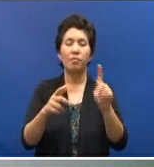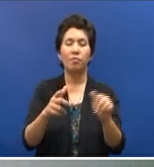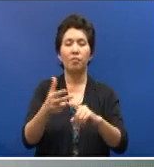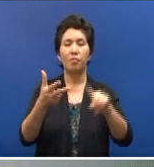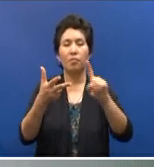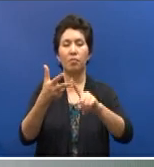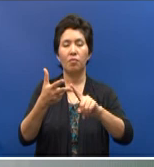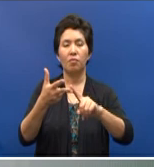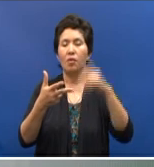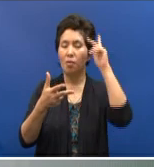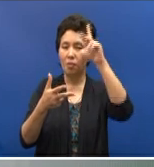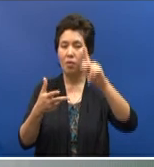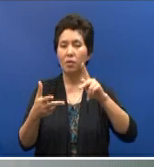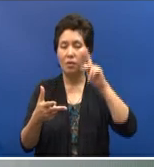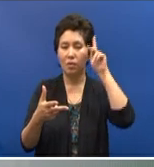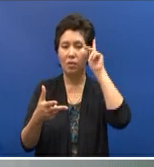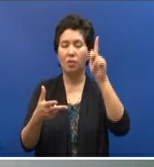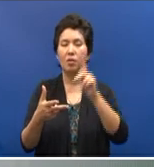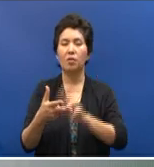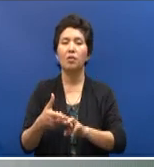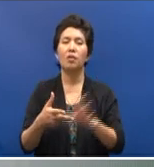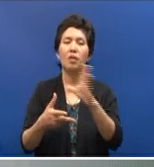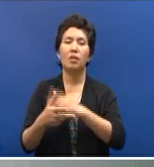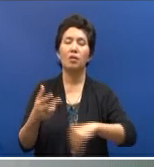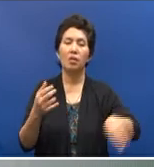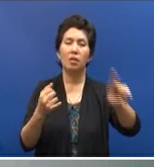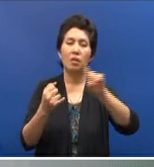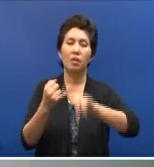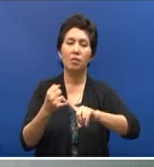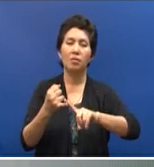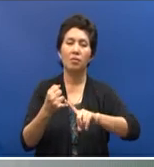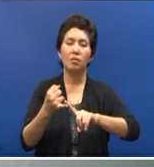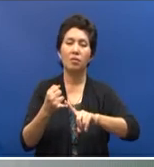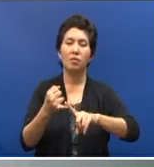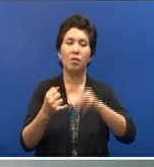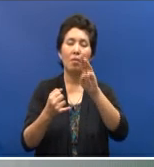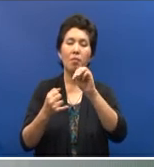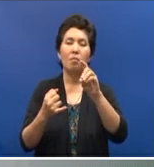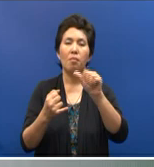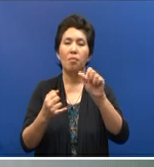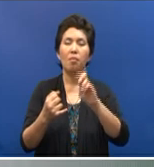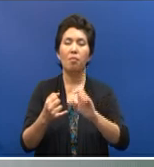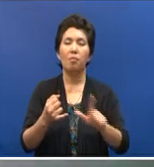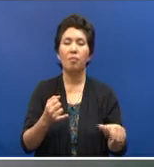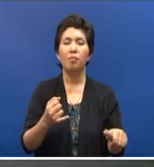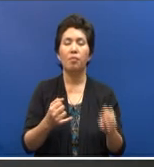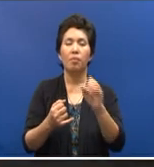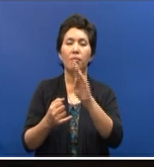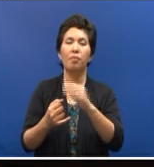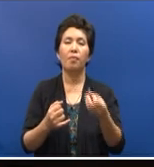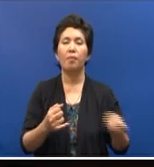due to political motivations. And then the last one is due to moral objectives.